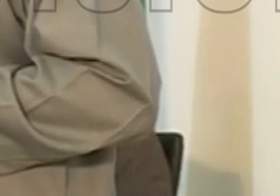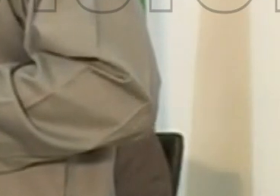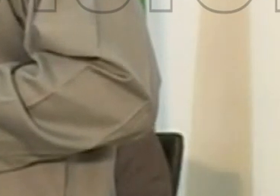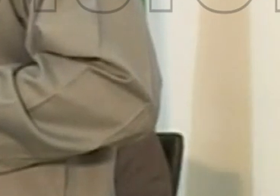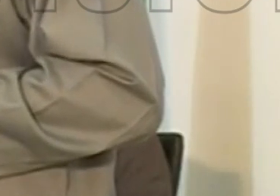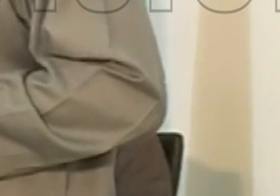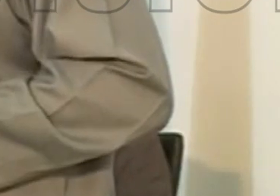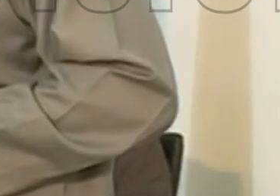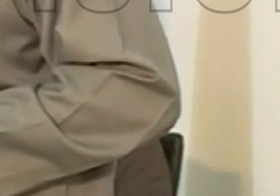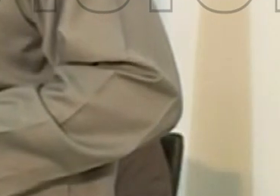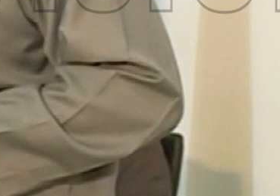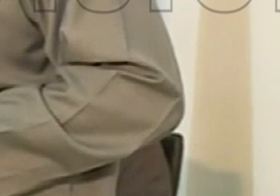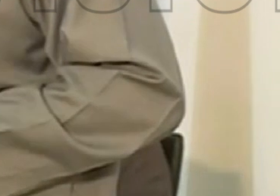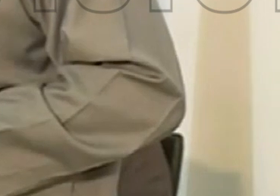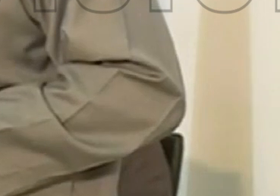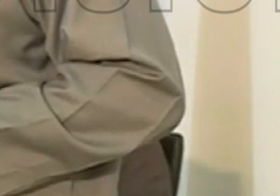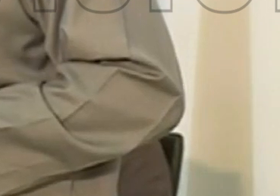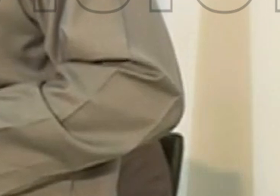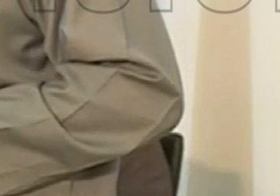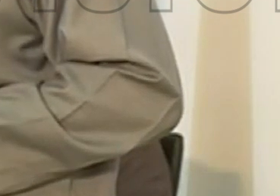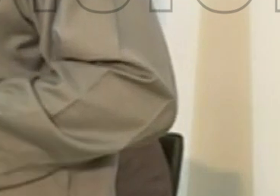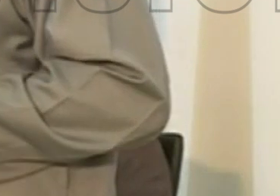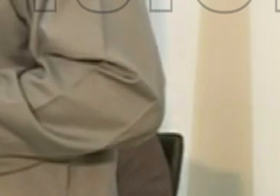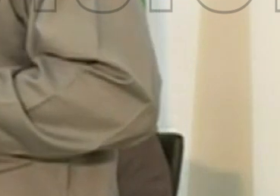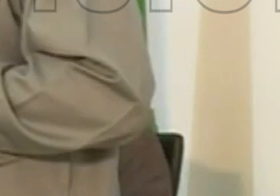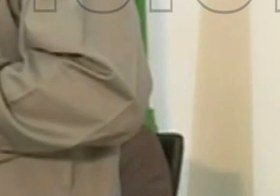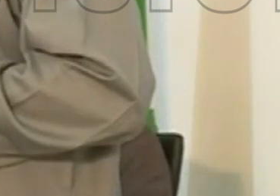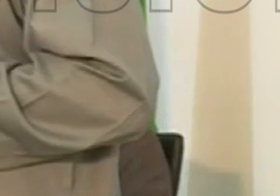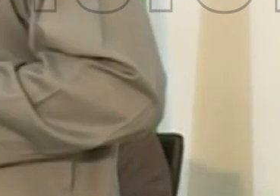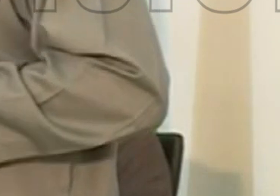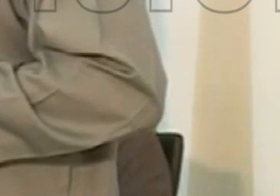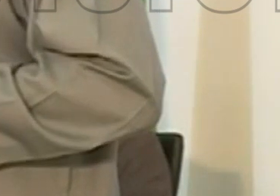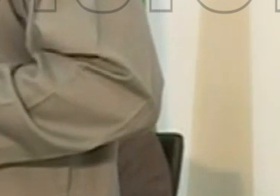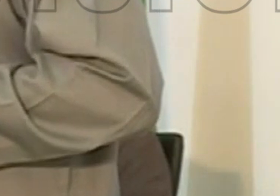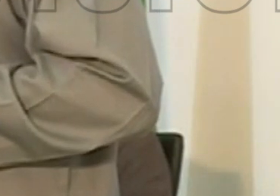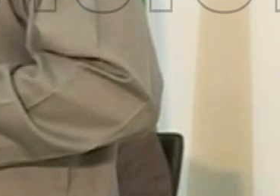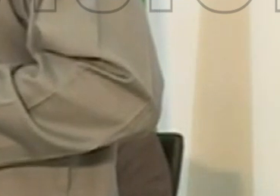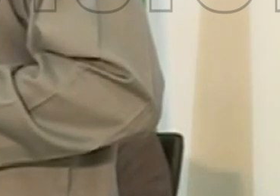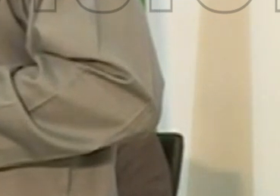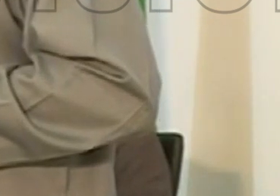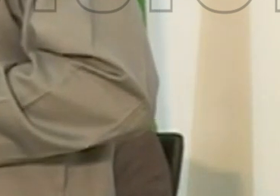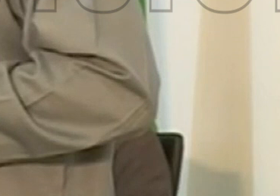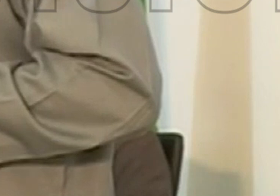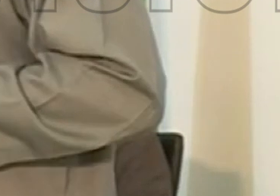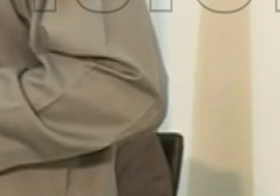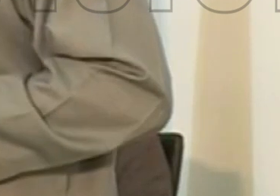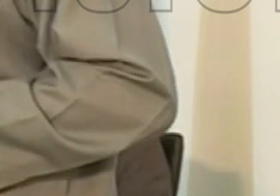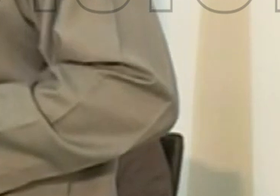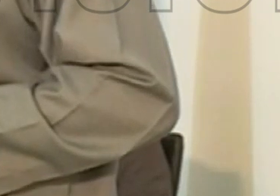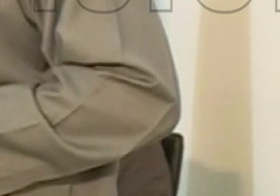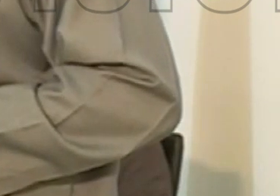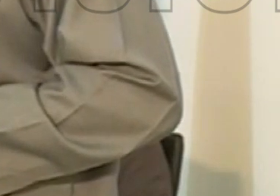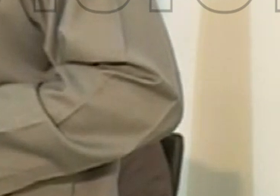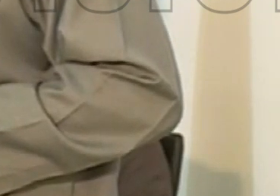samples tested has increased. While this is a cheering development, it will